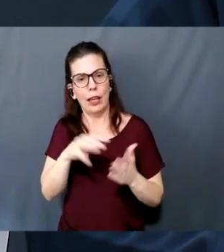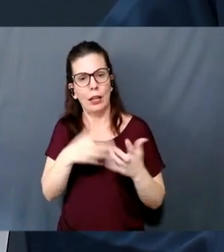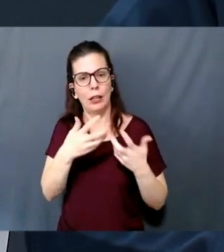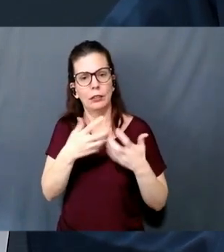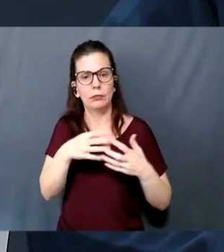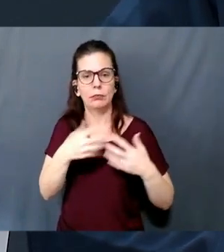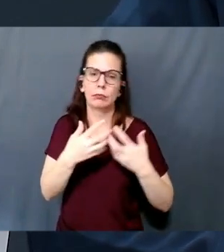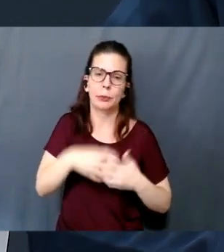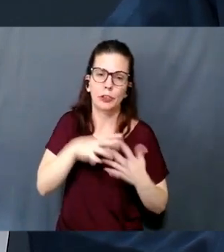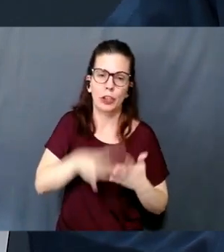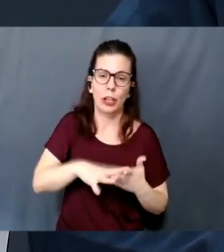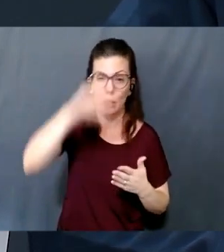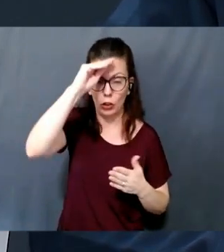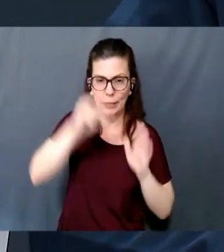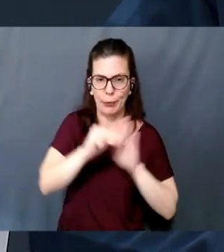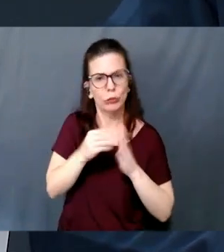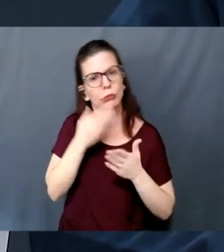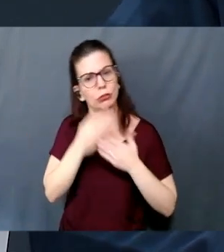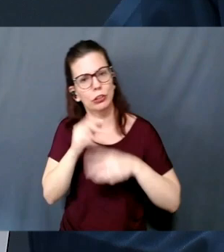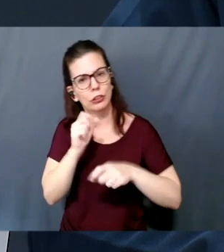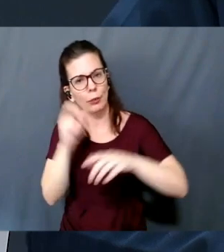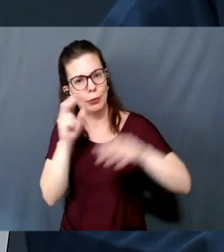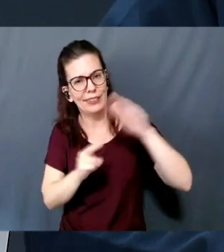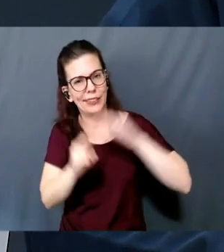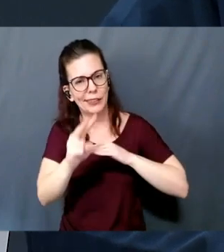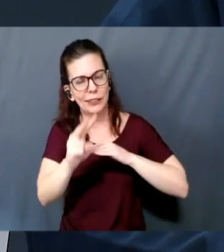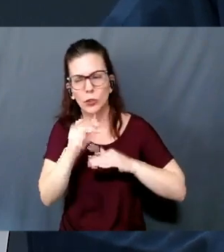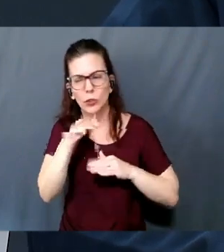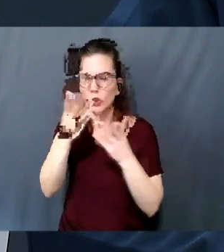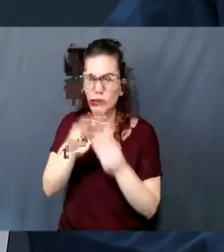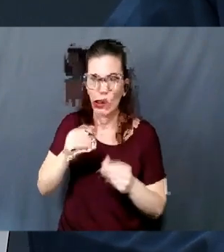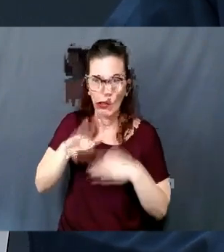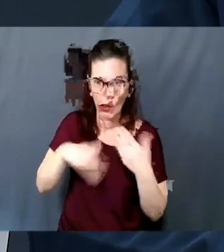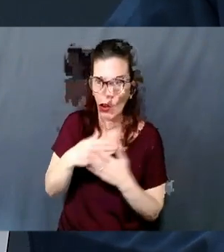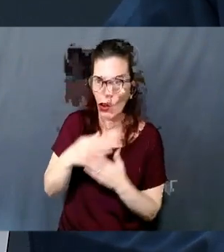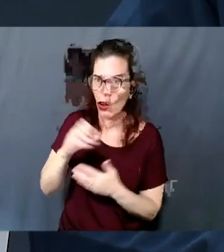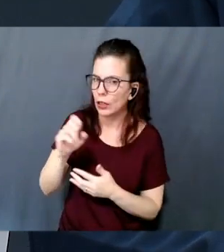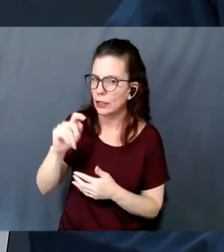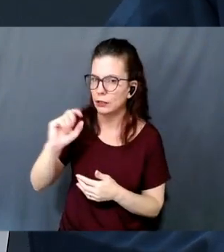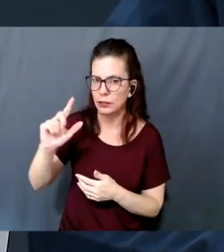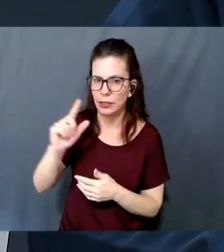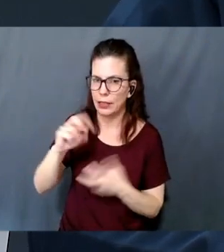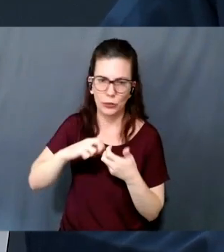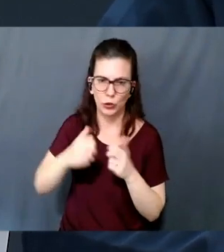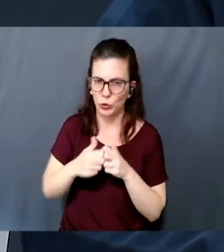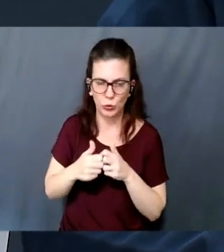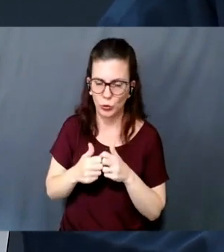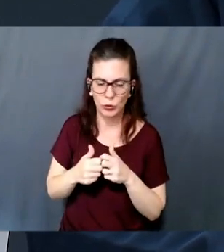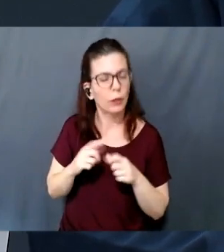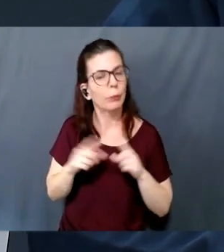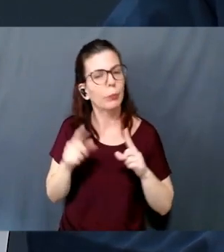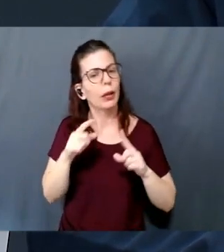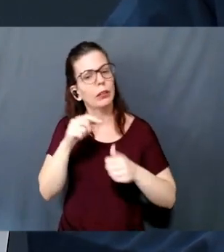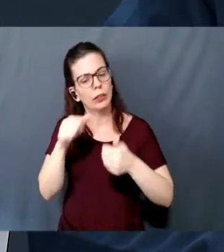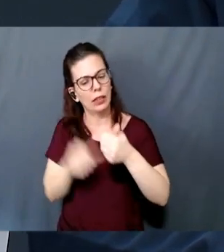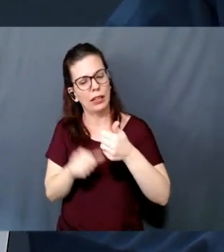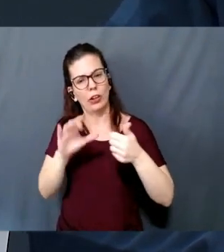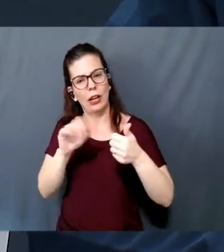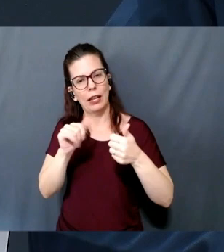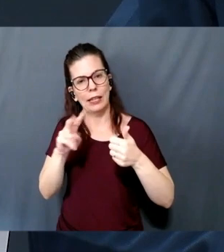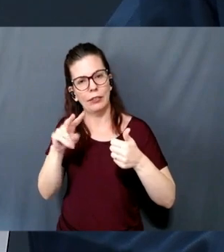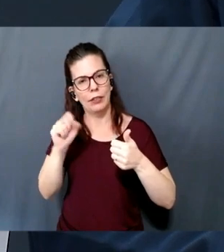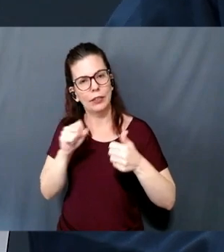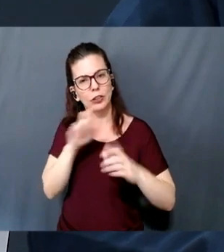So it doesn't solve every ETL issue, right? But within Canvas, you can connect to S3,